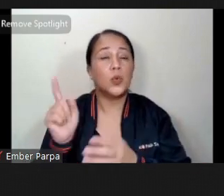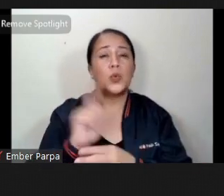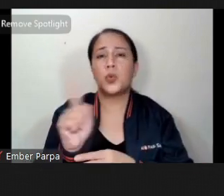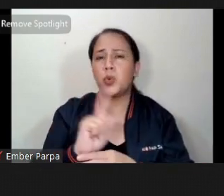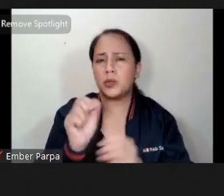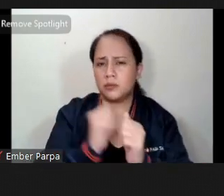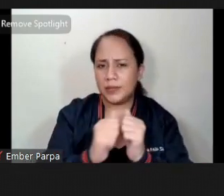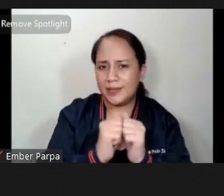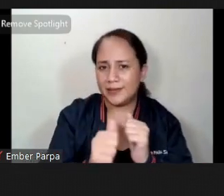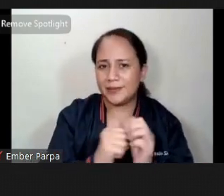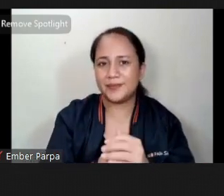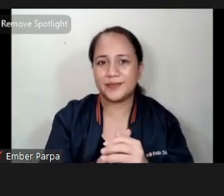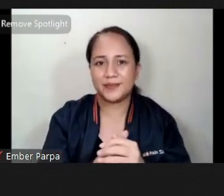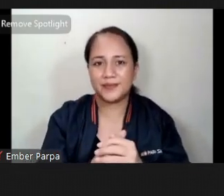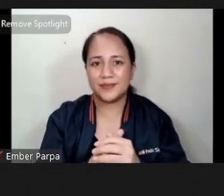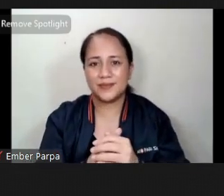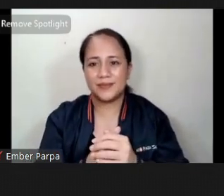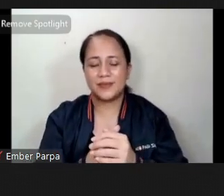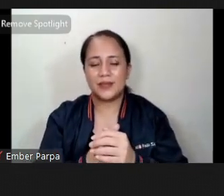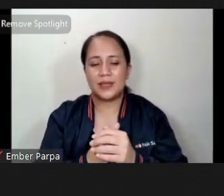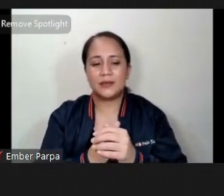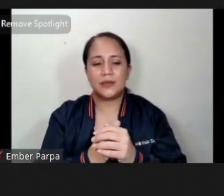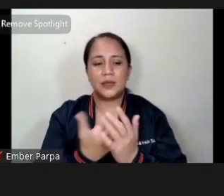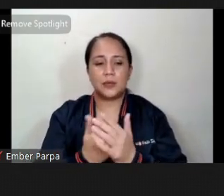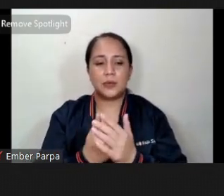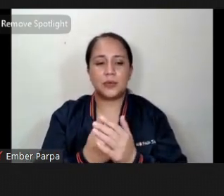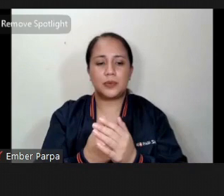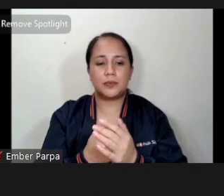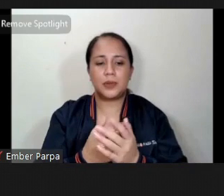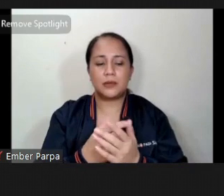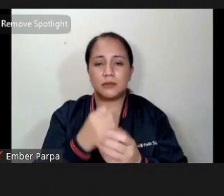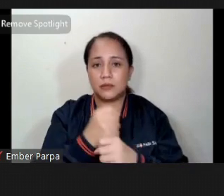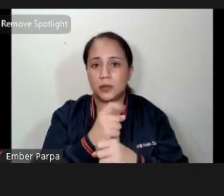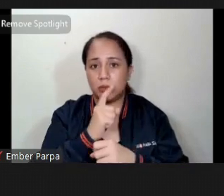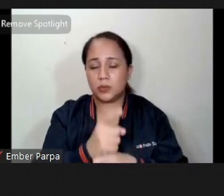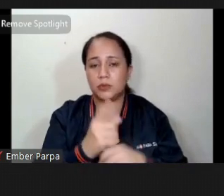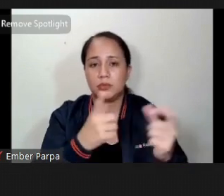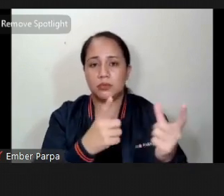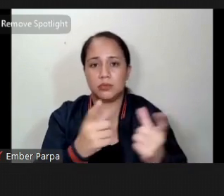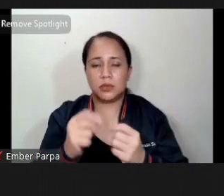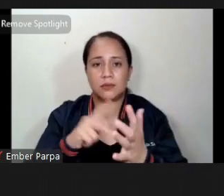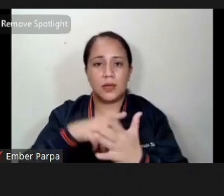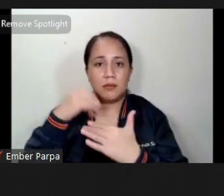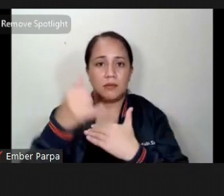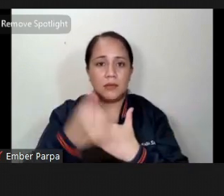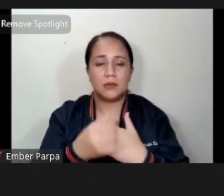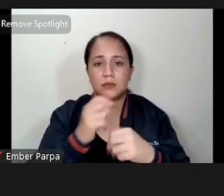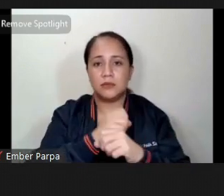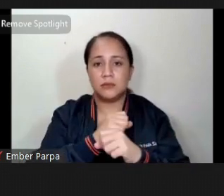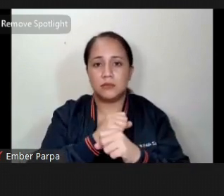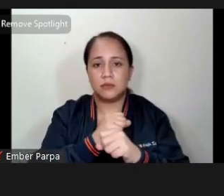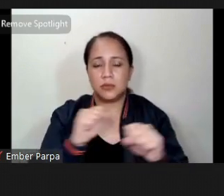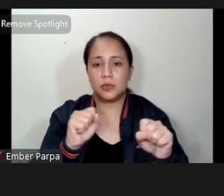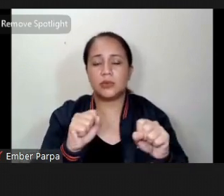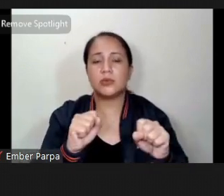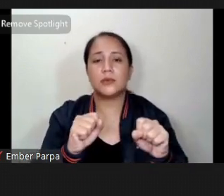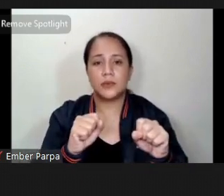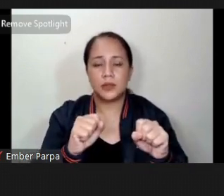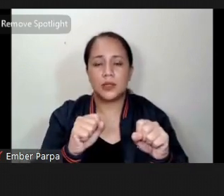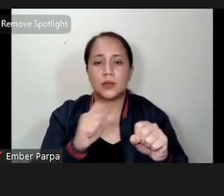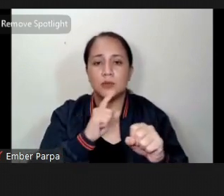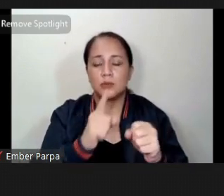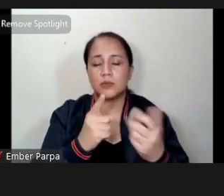ibig sabihin nito? Ito po yung pagtitiyak sa pagpapatupad ng mga proyekto sa kaligtasan at seguridad